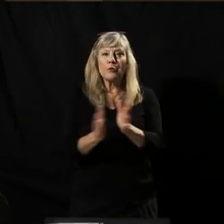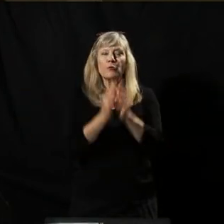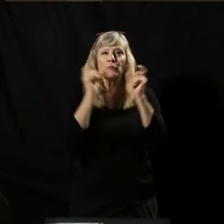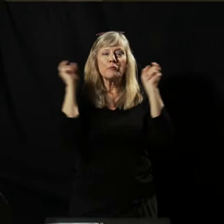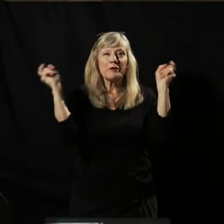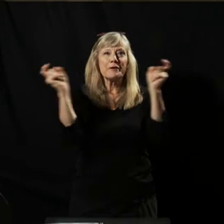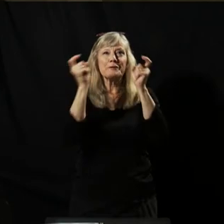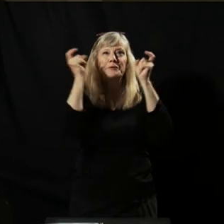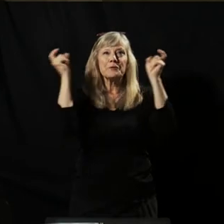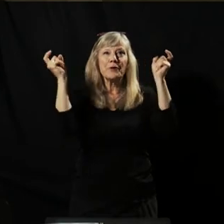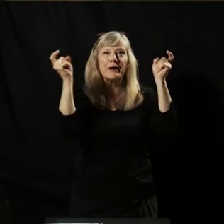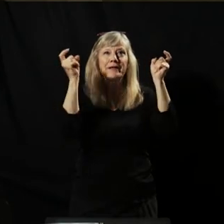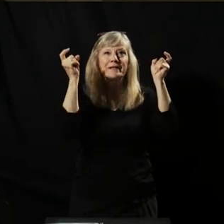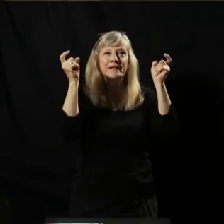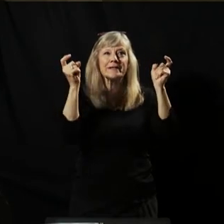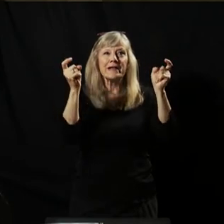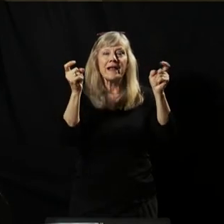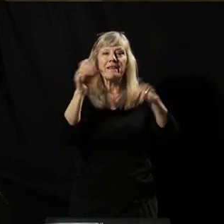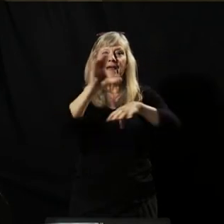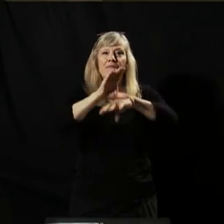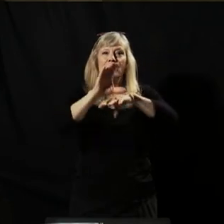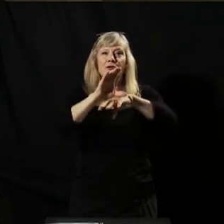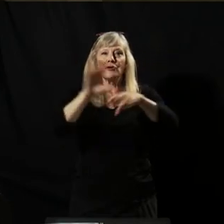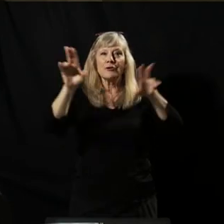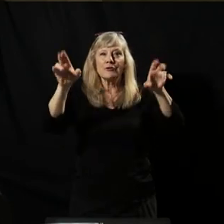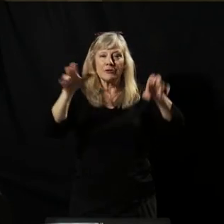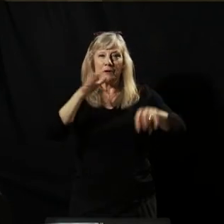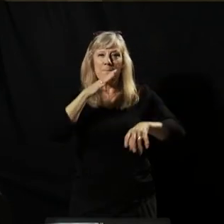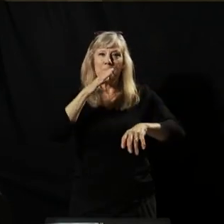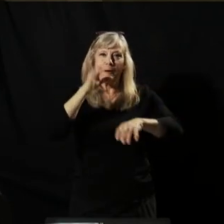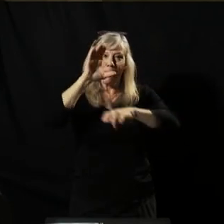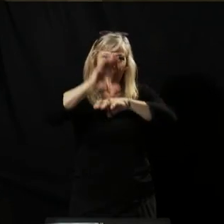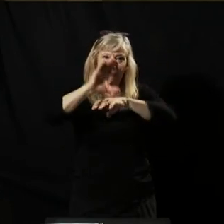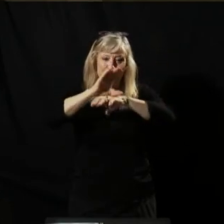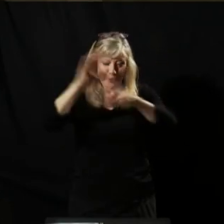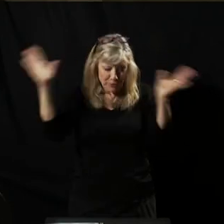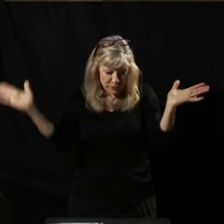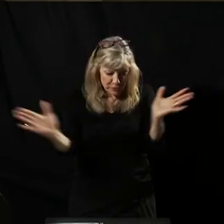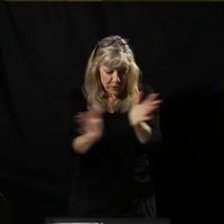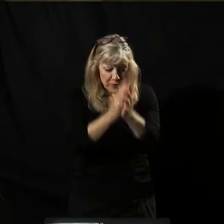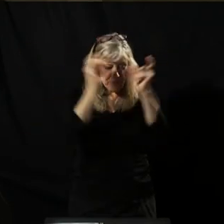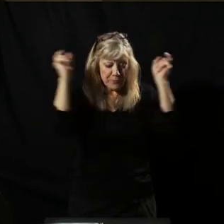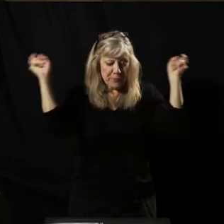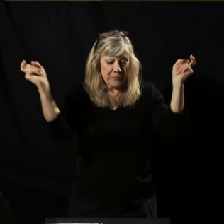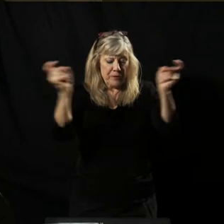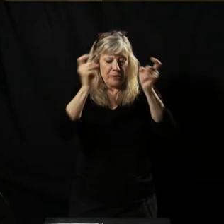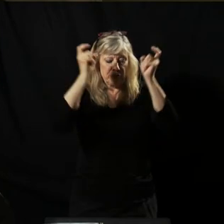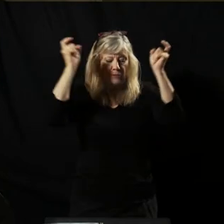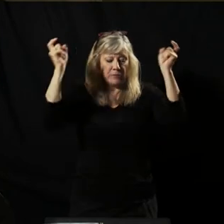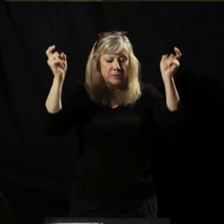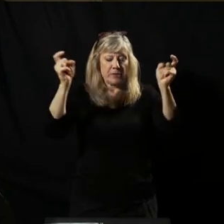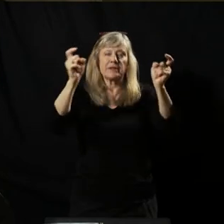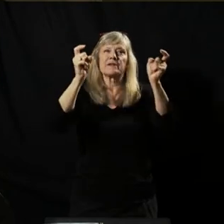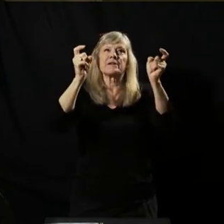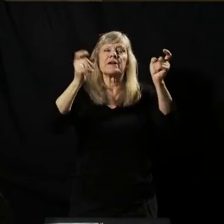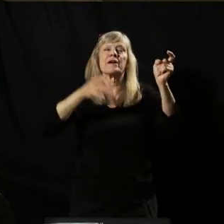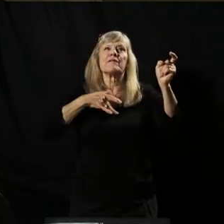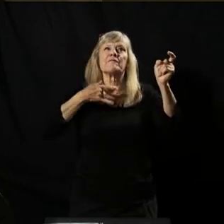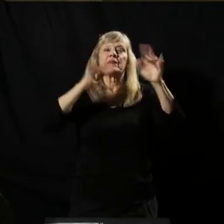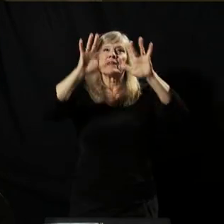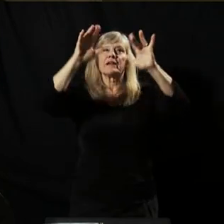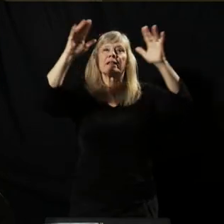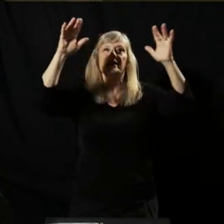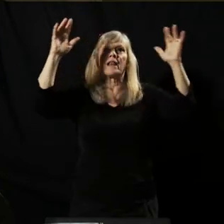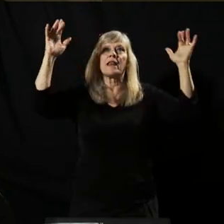Rejoice, let Mother Church also rejoice, arrayed with the lightning of his glory.